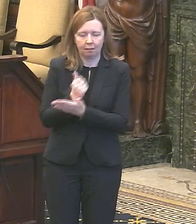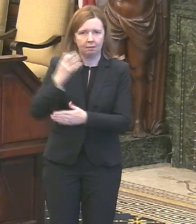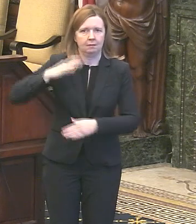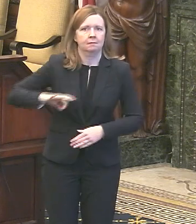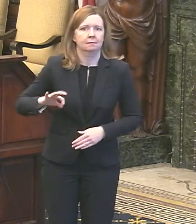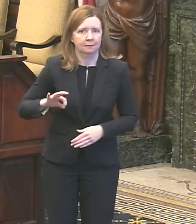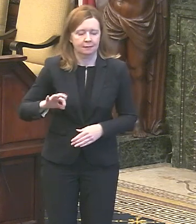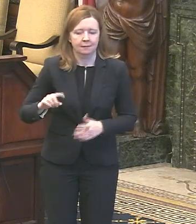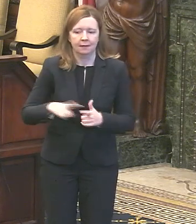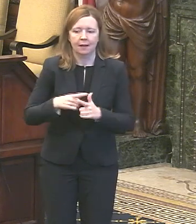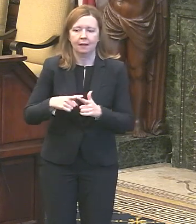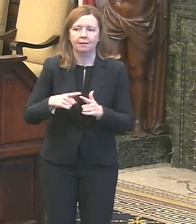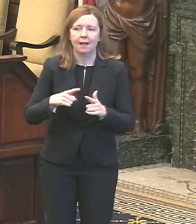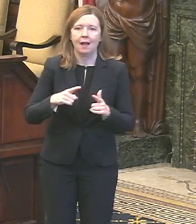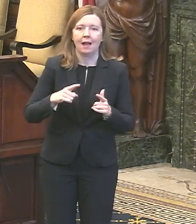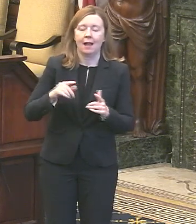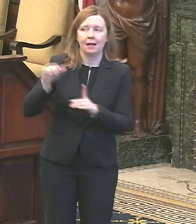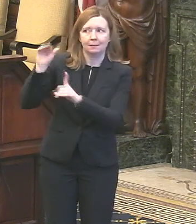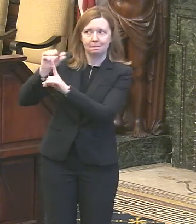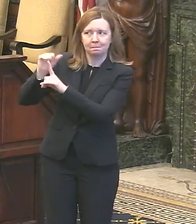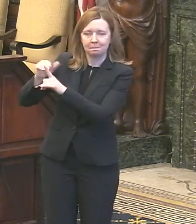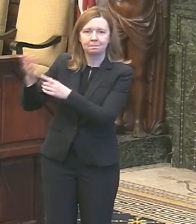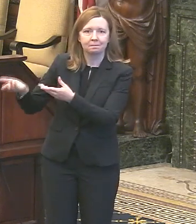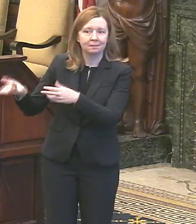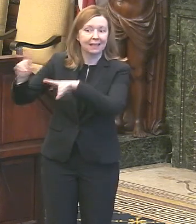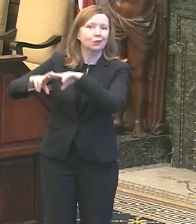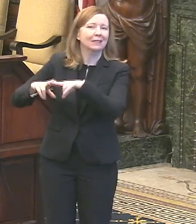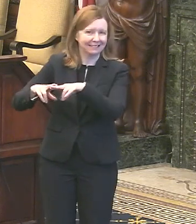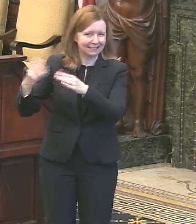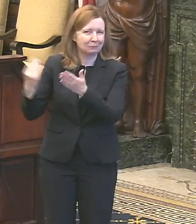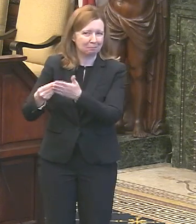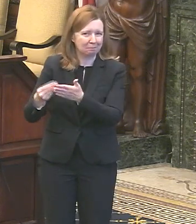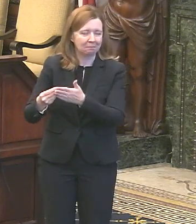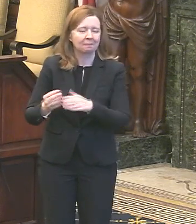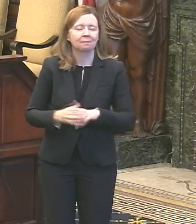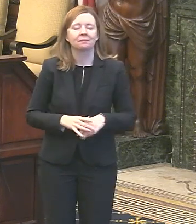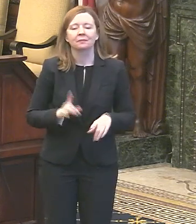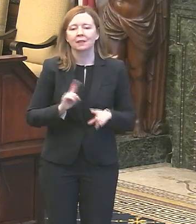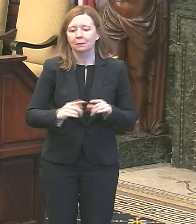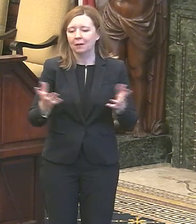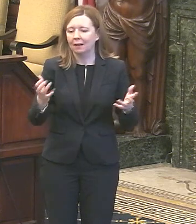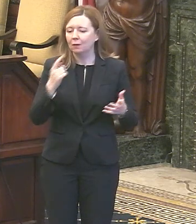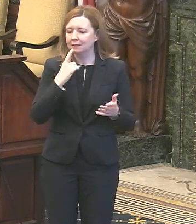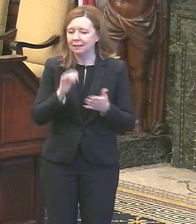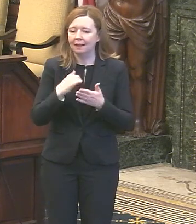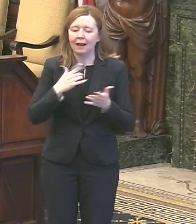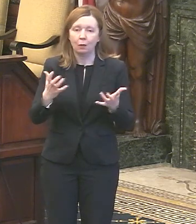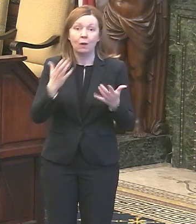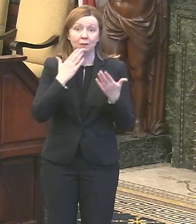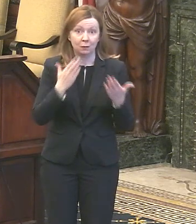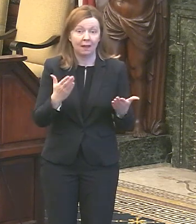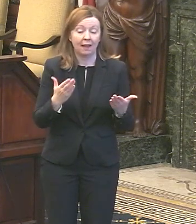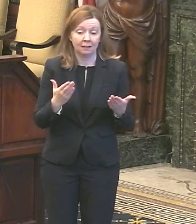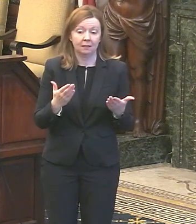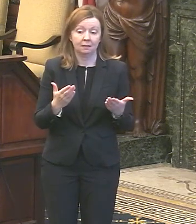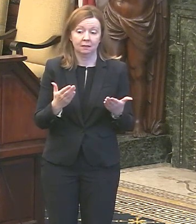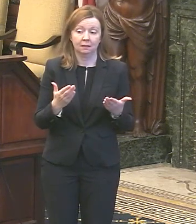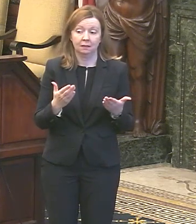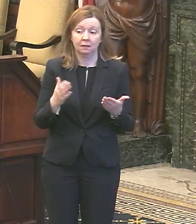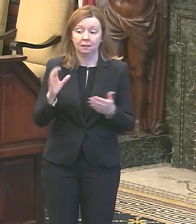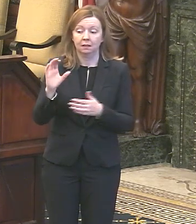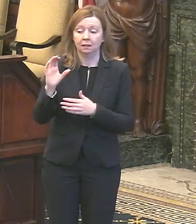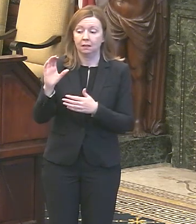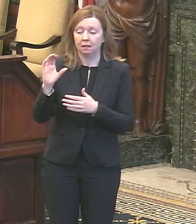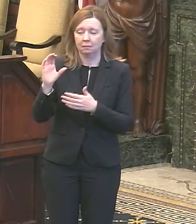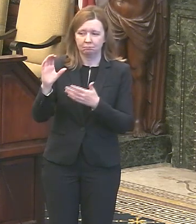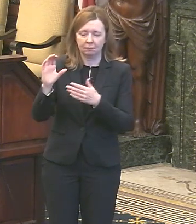And then we could go back to philanthropy and see if we can increase that funding. But I just want to say that I do want to thank the sort of opioid